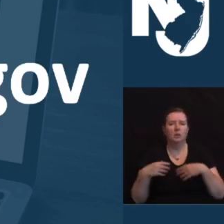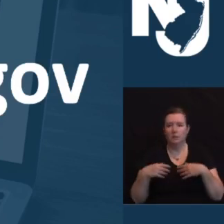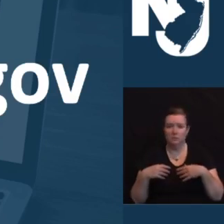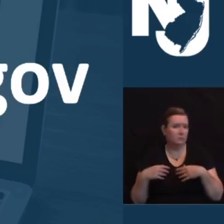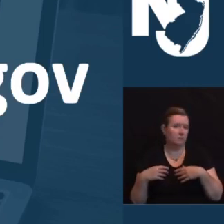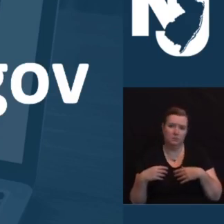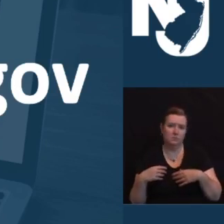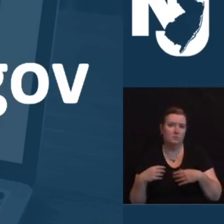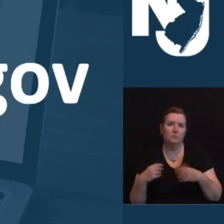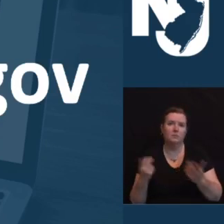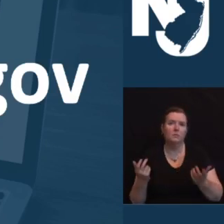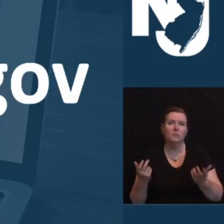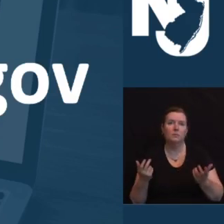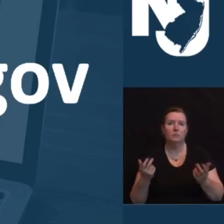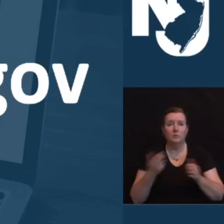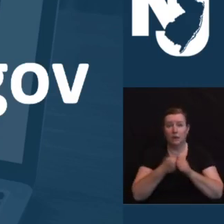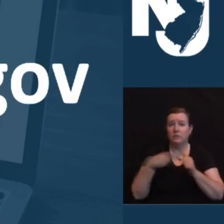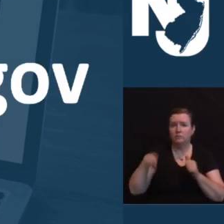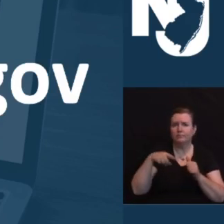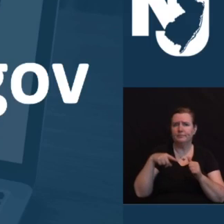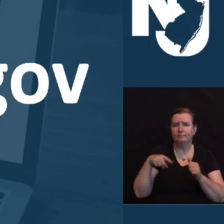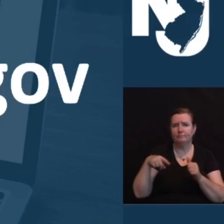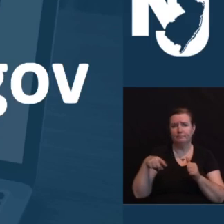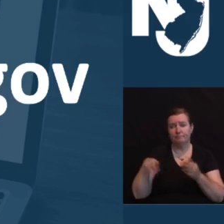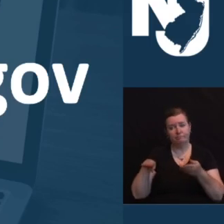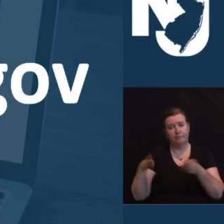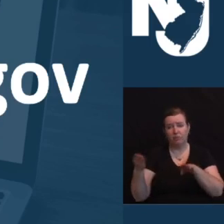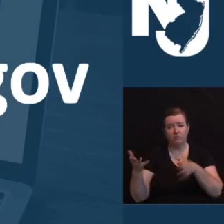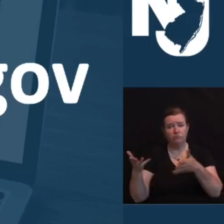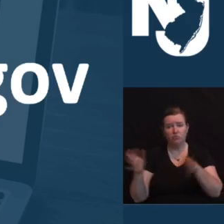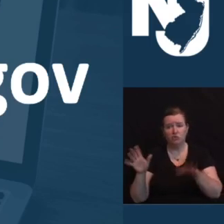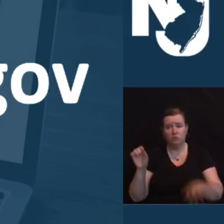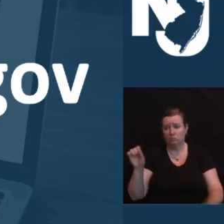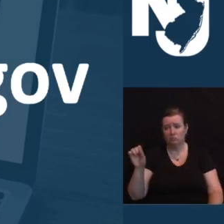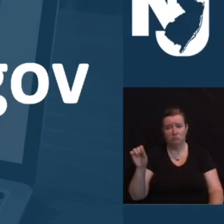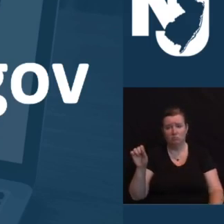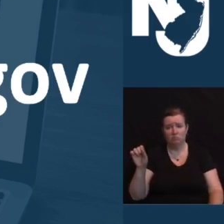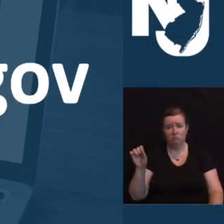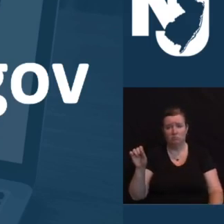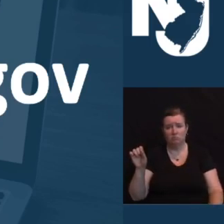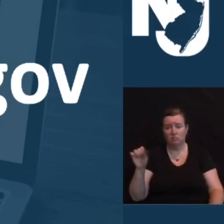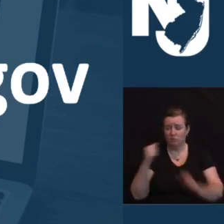every one of them is dead. Every single one of them is dead.